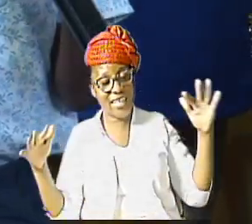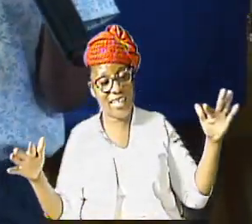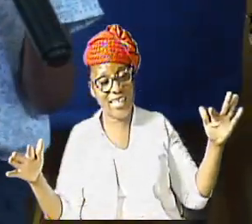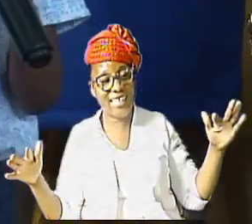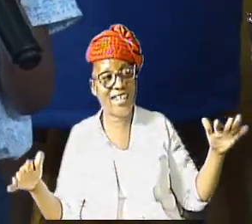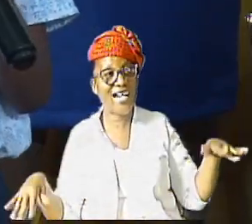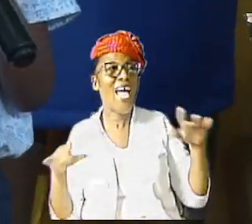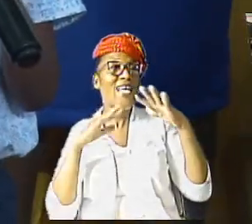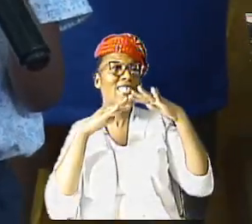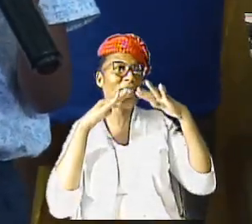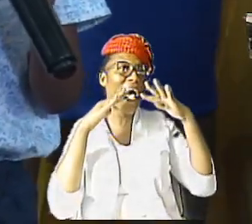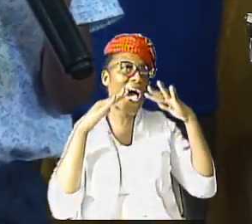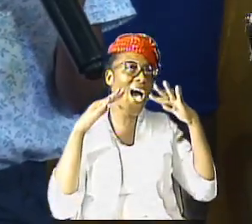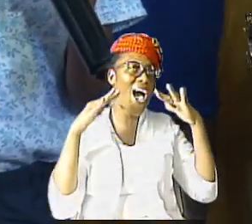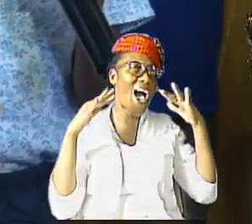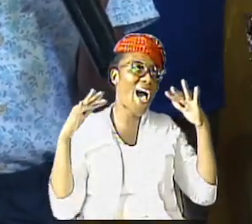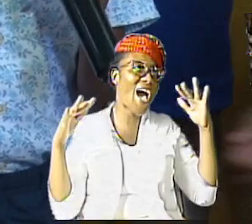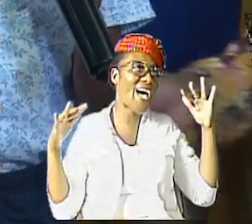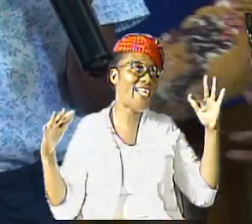Smiling,